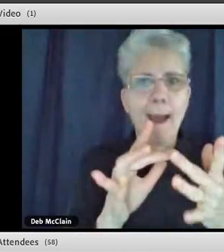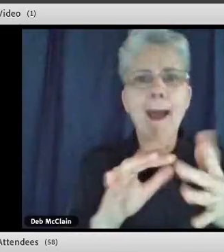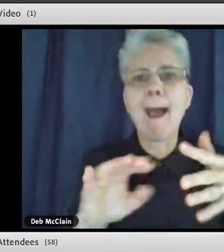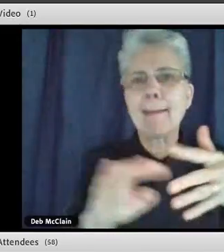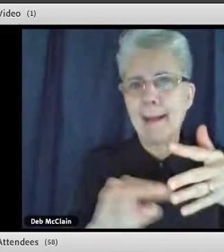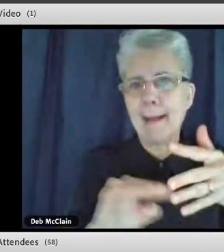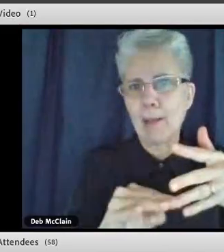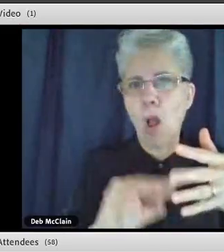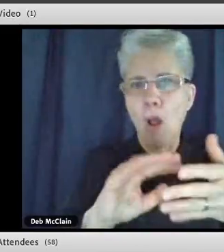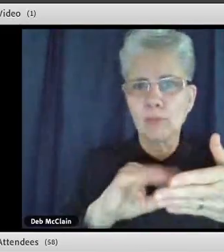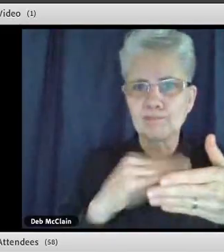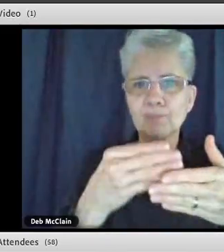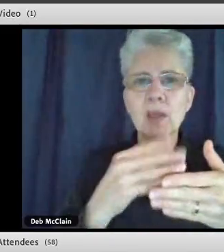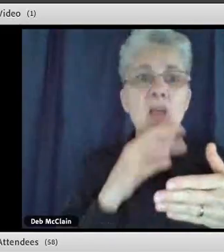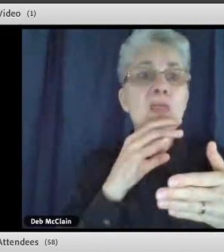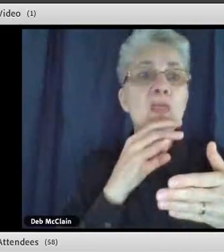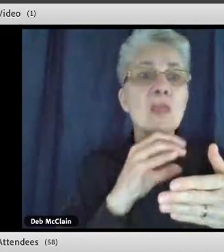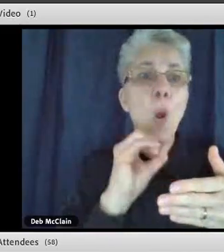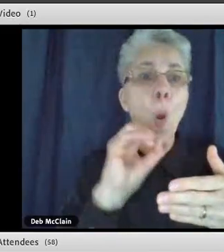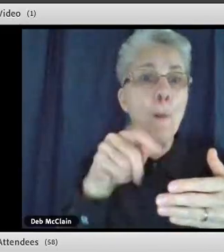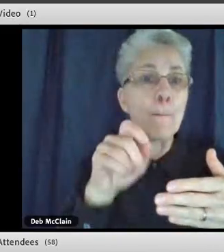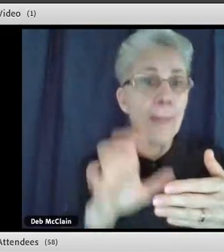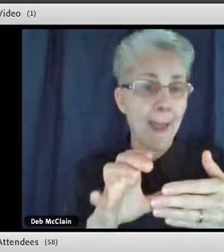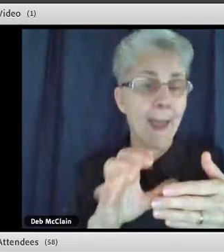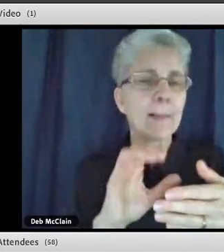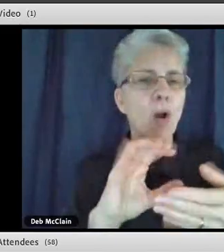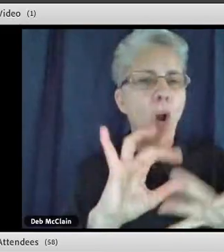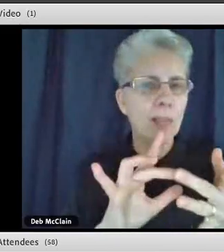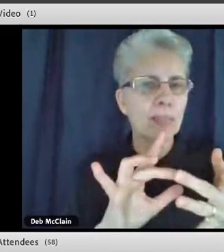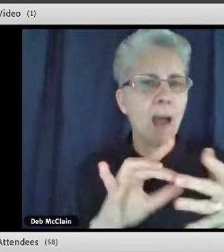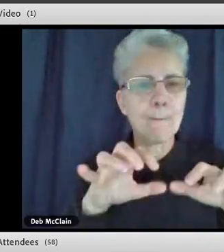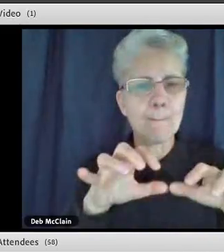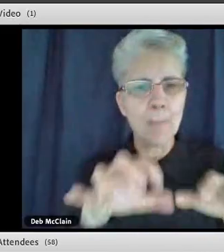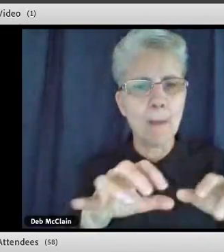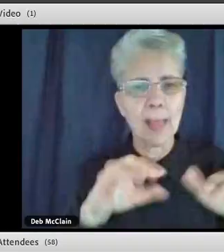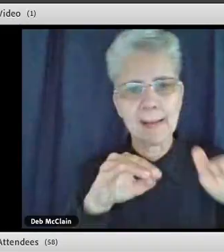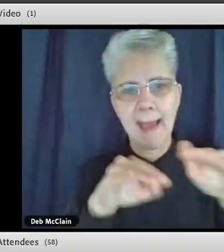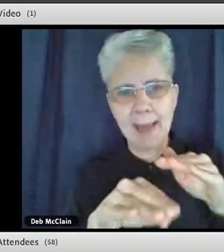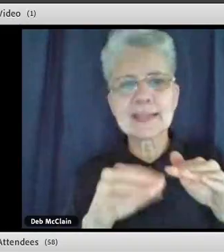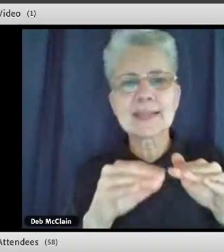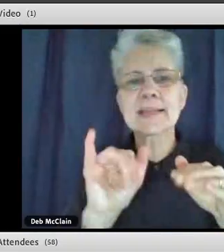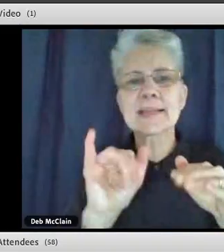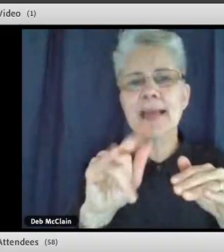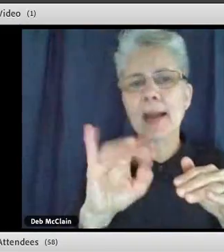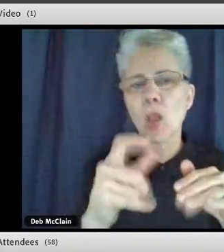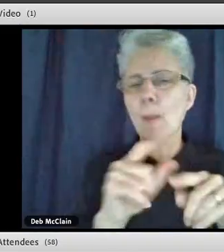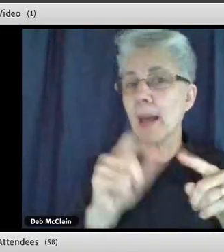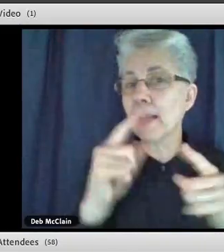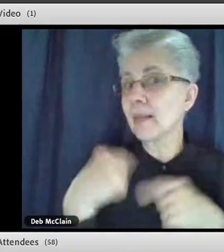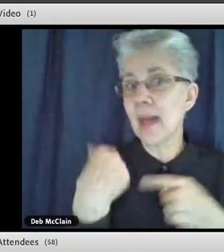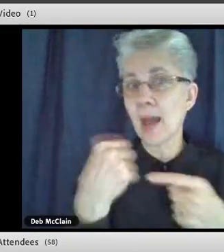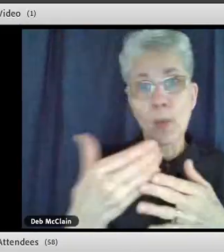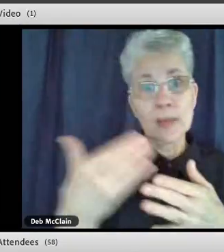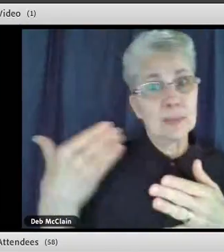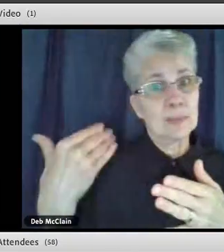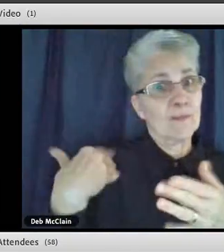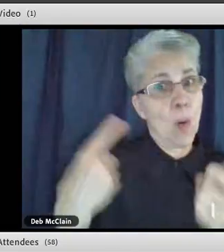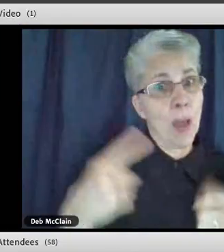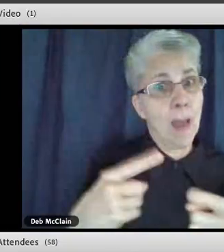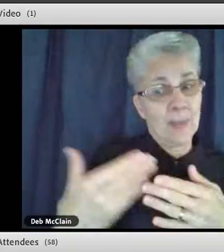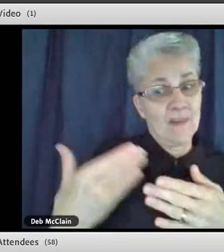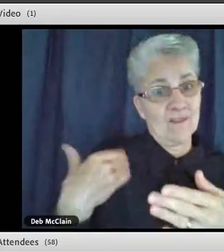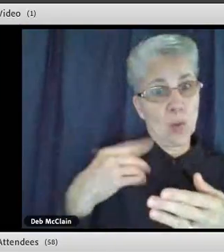catalogs, right? So the OPAC for short, the Online Public Access Catalog. But that's not always been the case. So prior